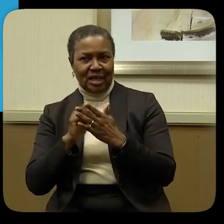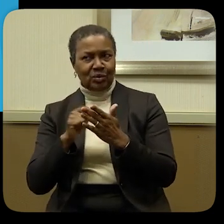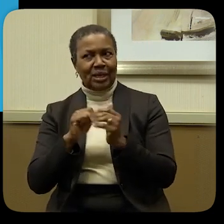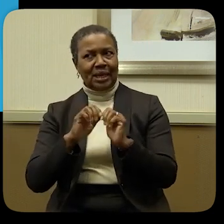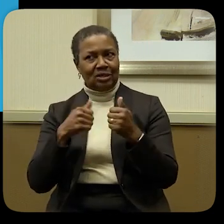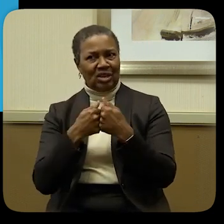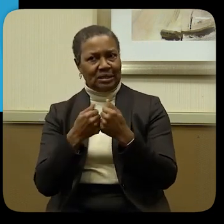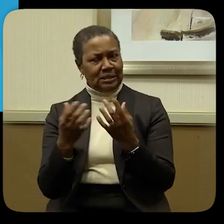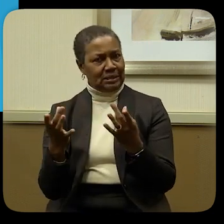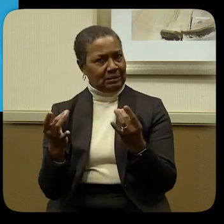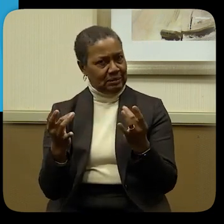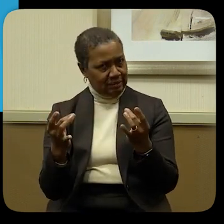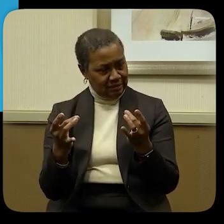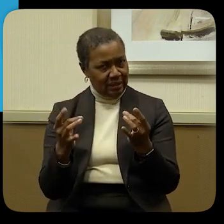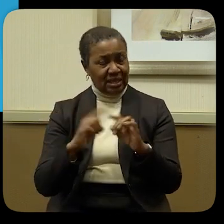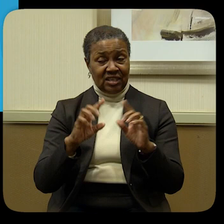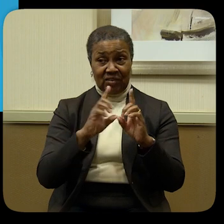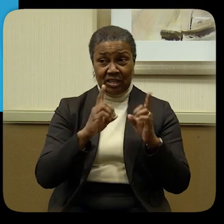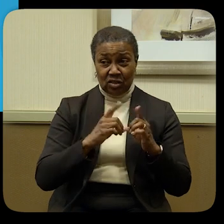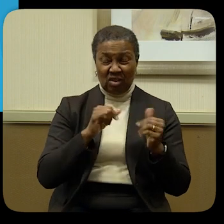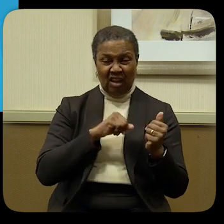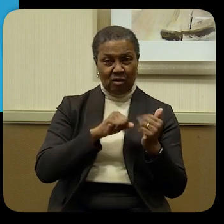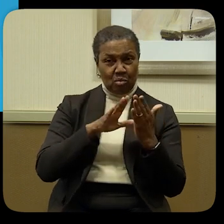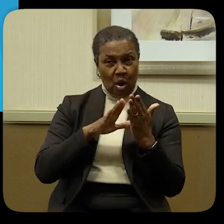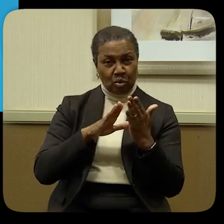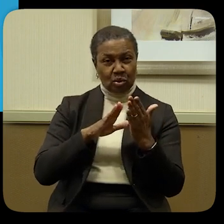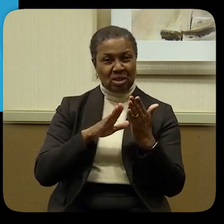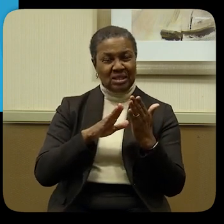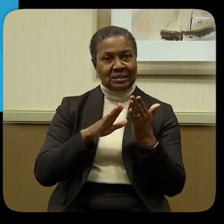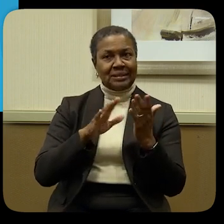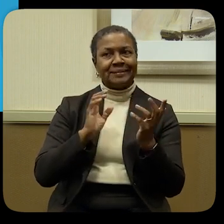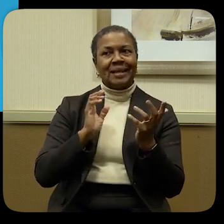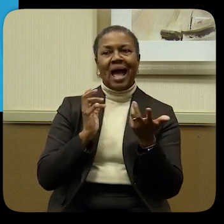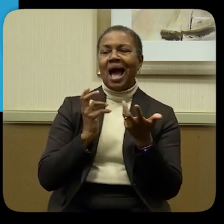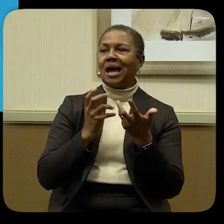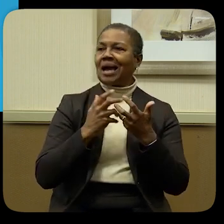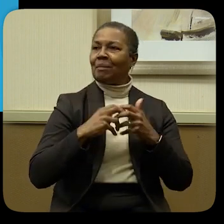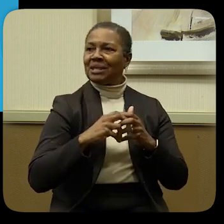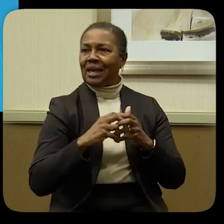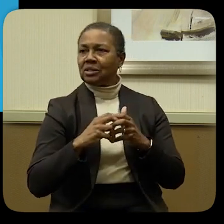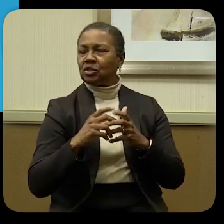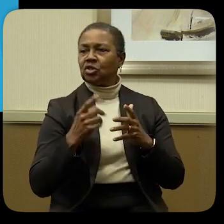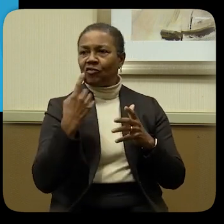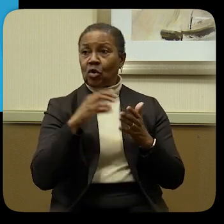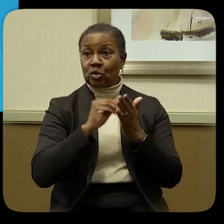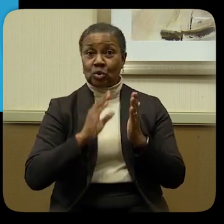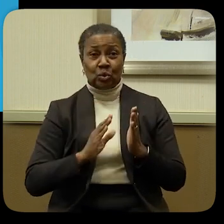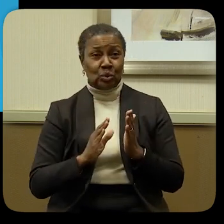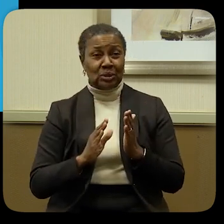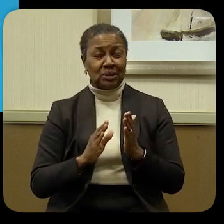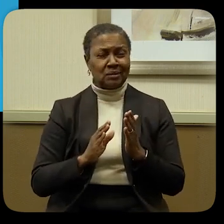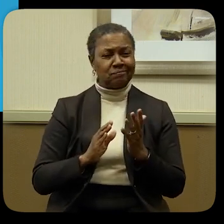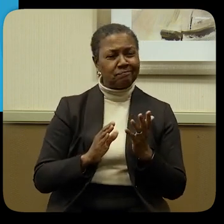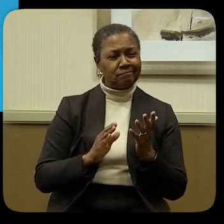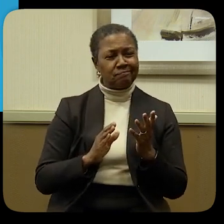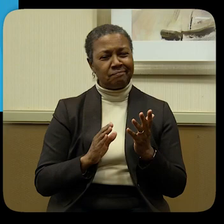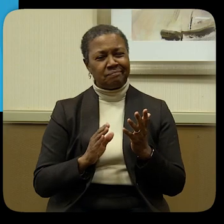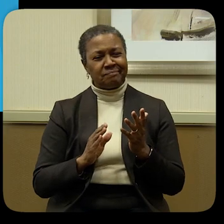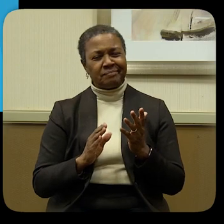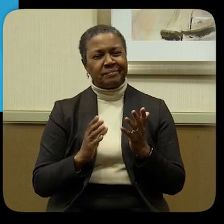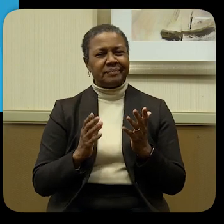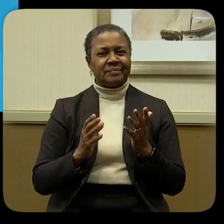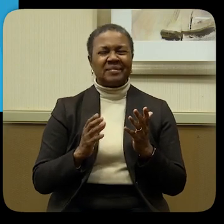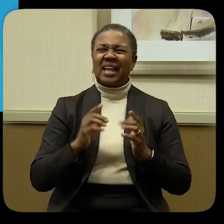get challenging. And different districts have kind of approached accommodations that you can make for students in